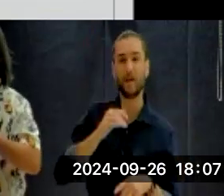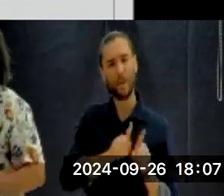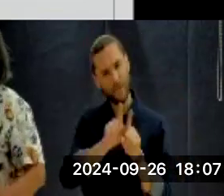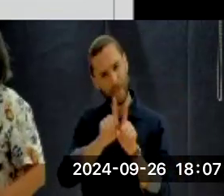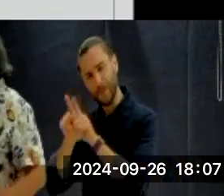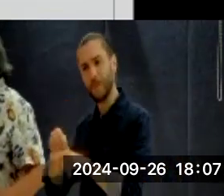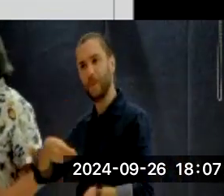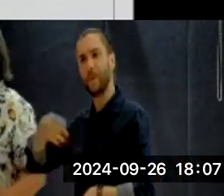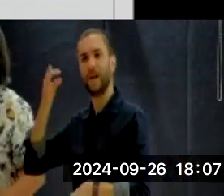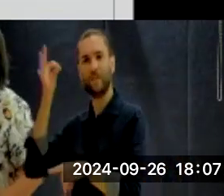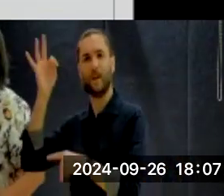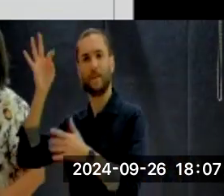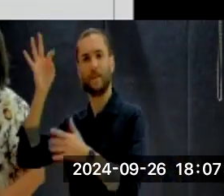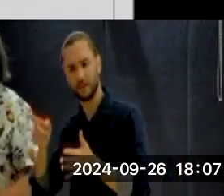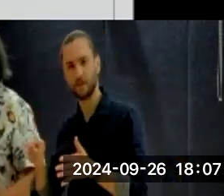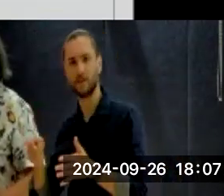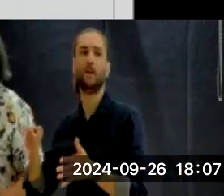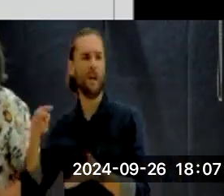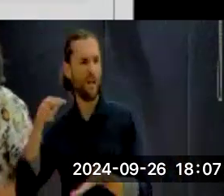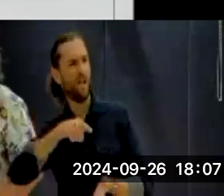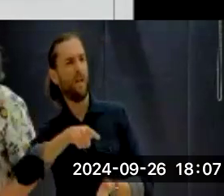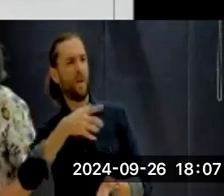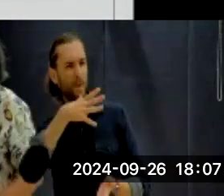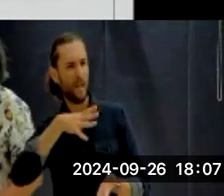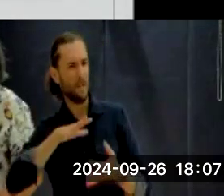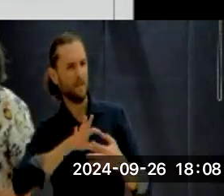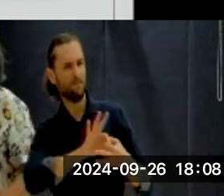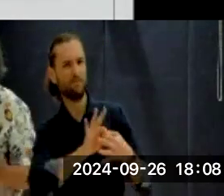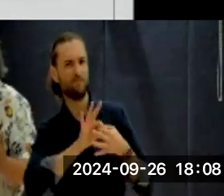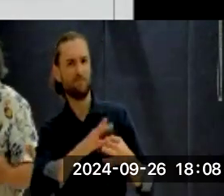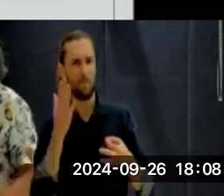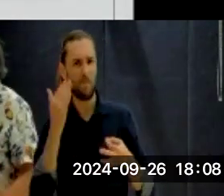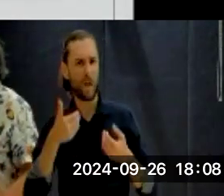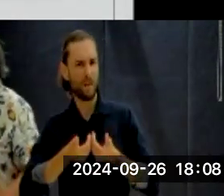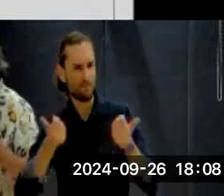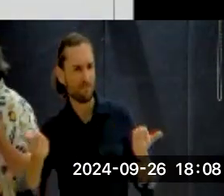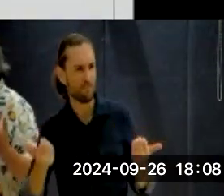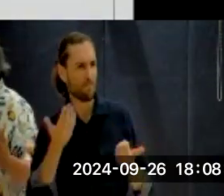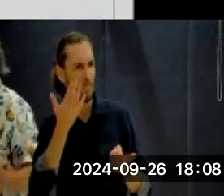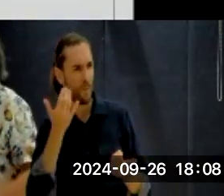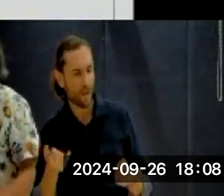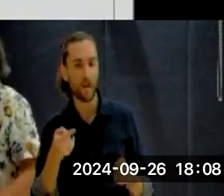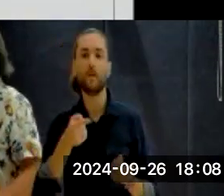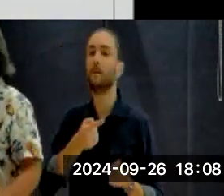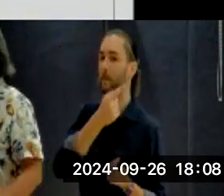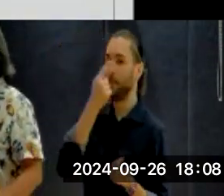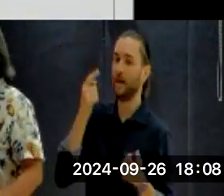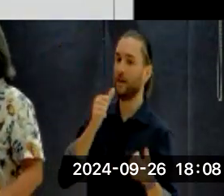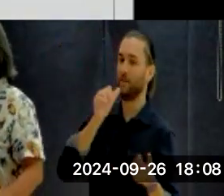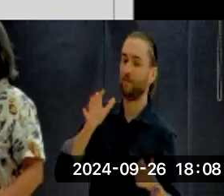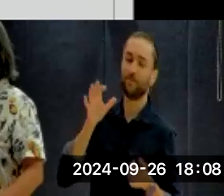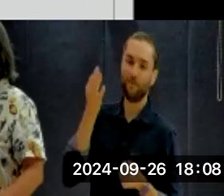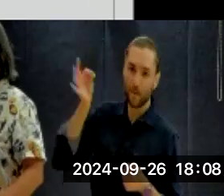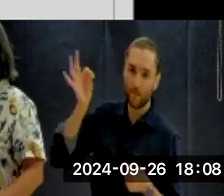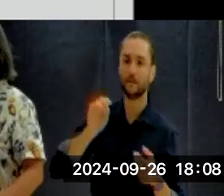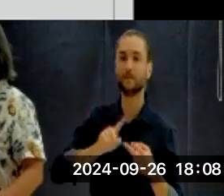feminists were saying, hey, you guys are women, you should identify with all the same issues we have. And the Black feminists and third world feminists will say, no, actually,